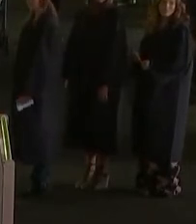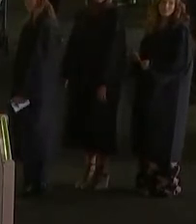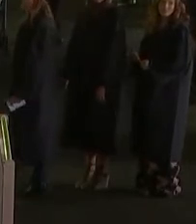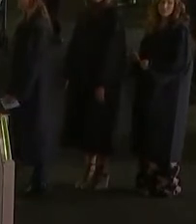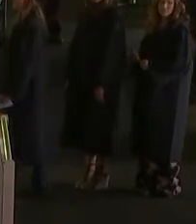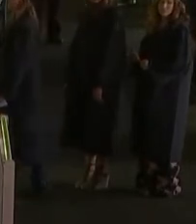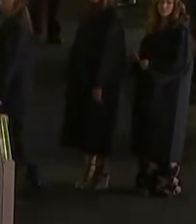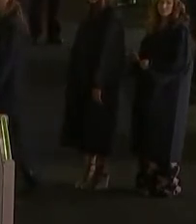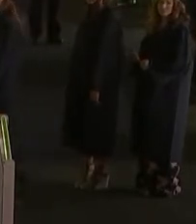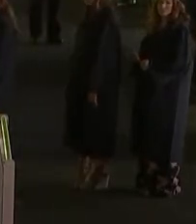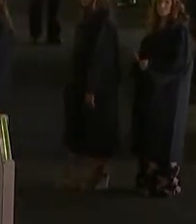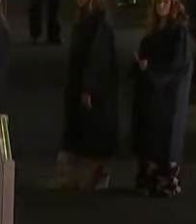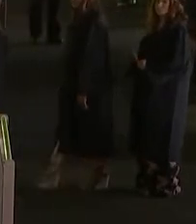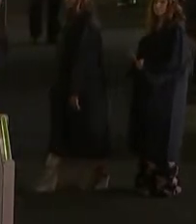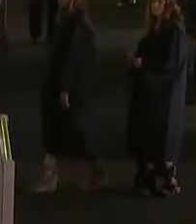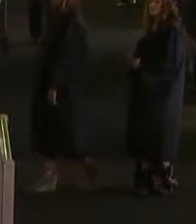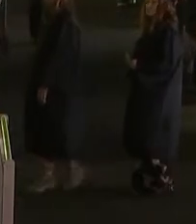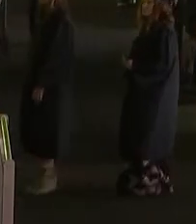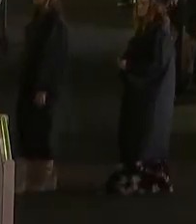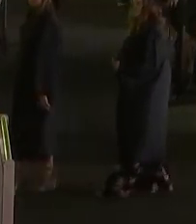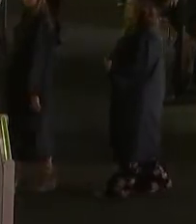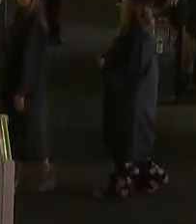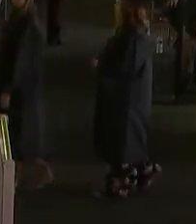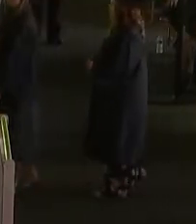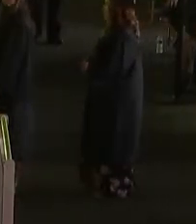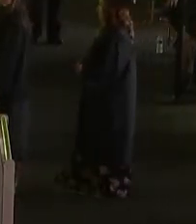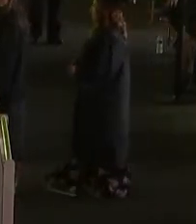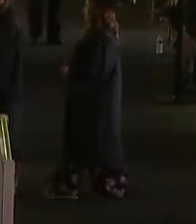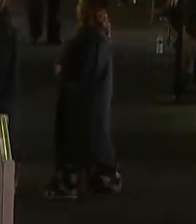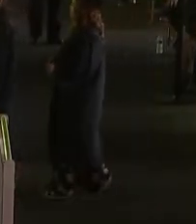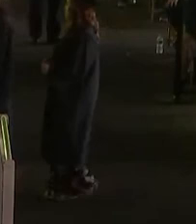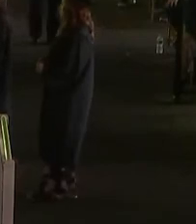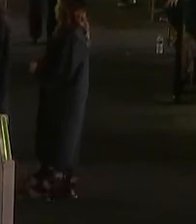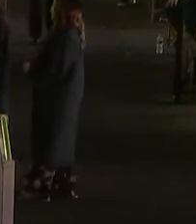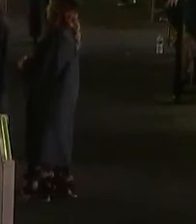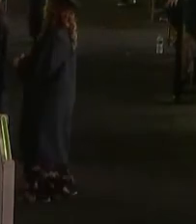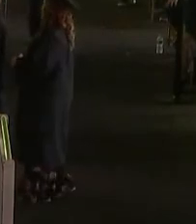I am pleased to announce the graduates of Engineering Transfer.